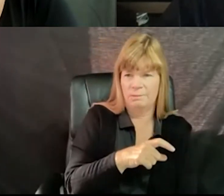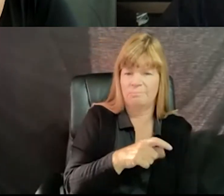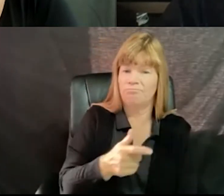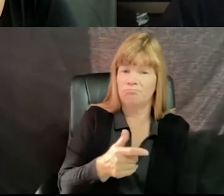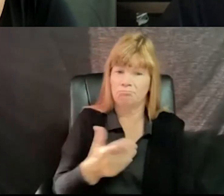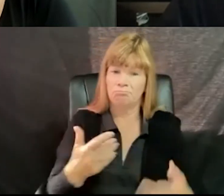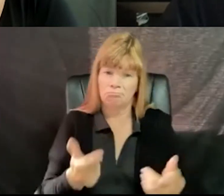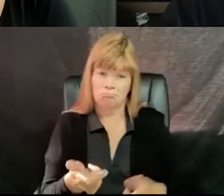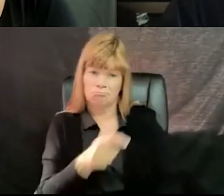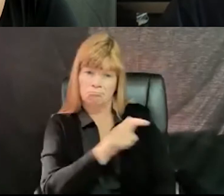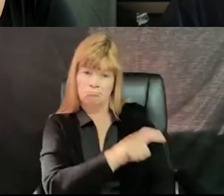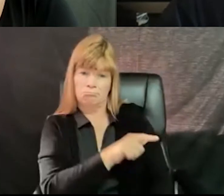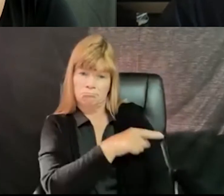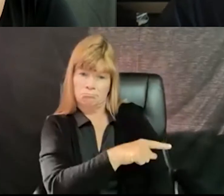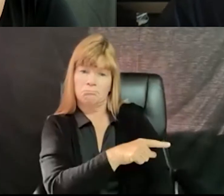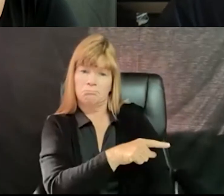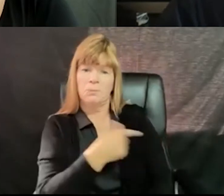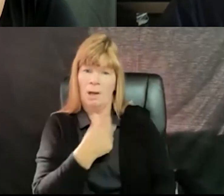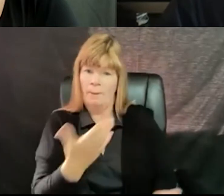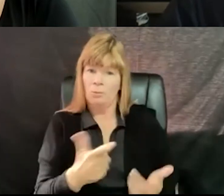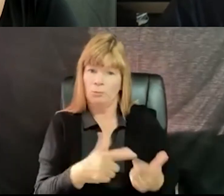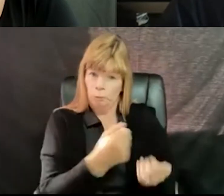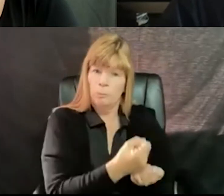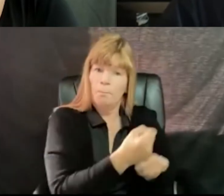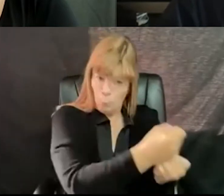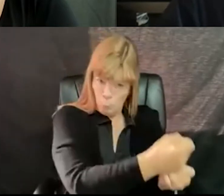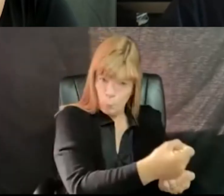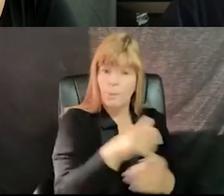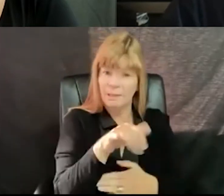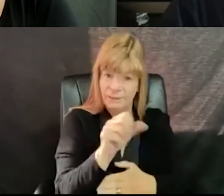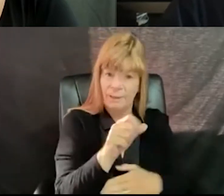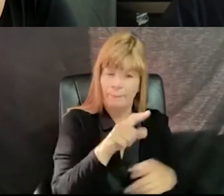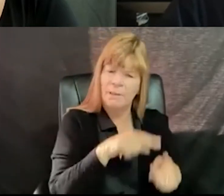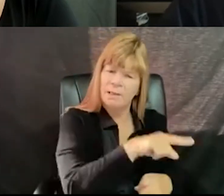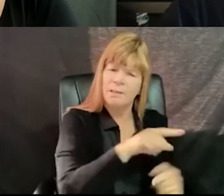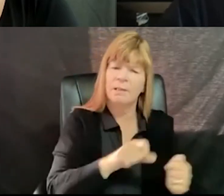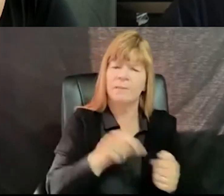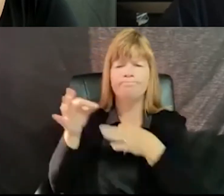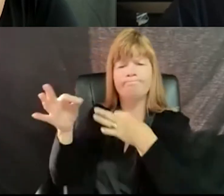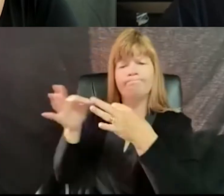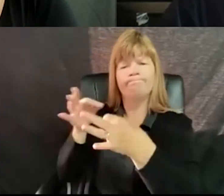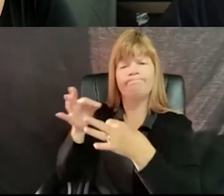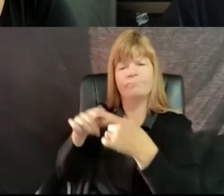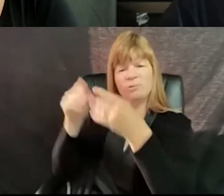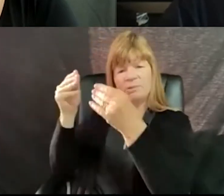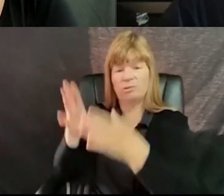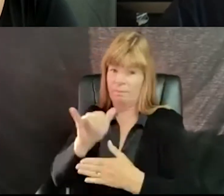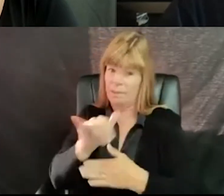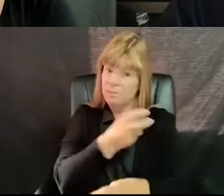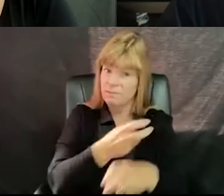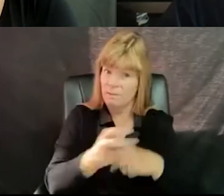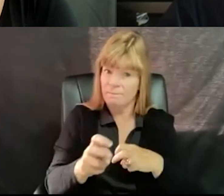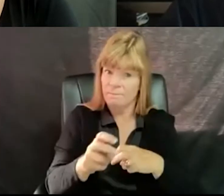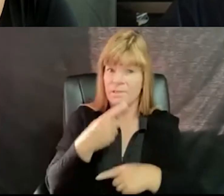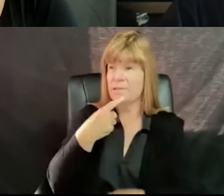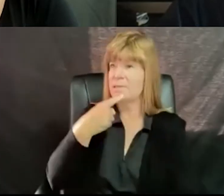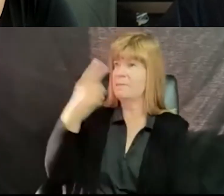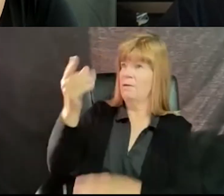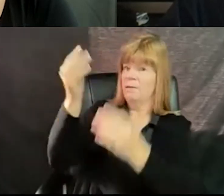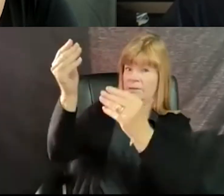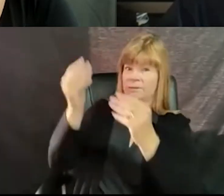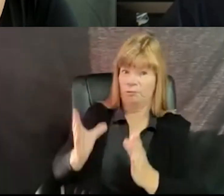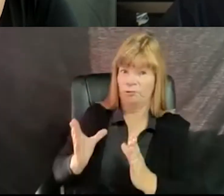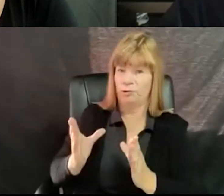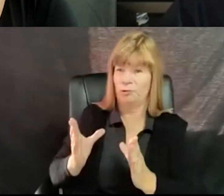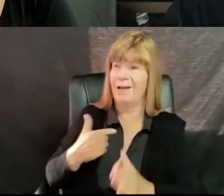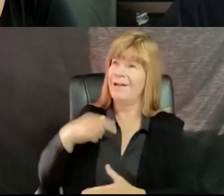they're supporting them. They can tell the teacher, and that's a tough one. is telling the teacher,